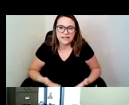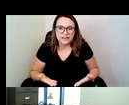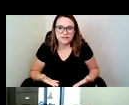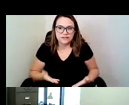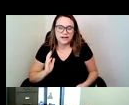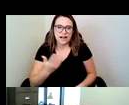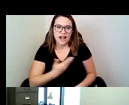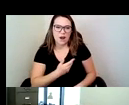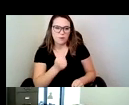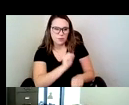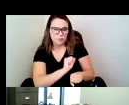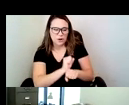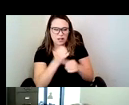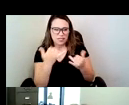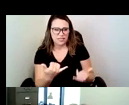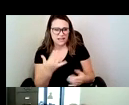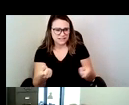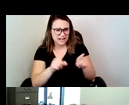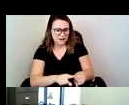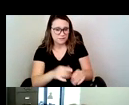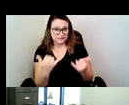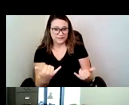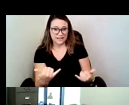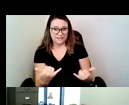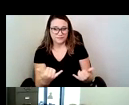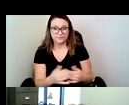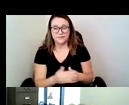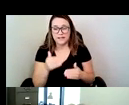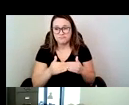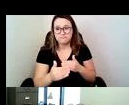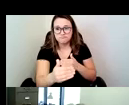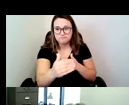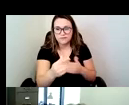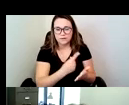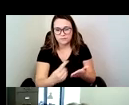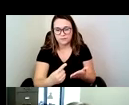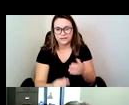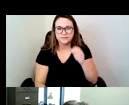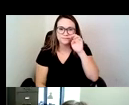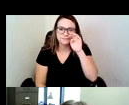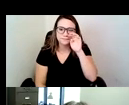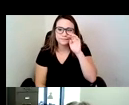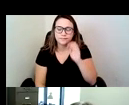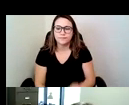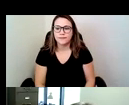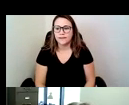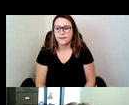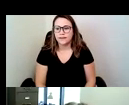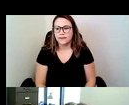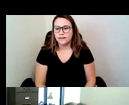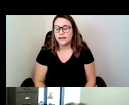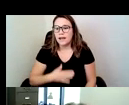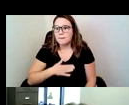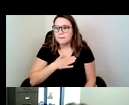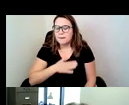in making this happen for us today and throughout the week ahead. It's my pleasure again to speak to you